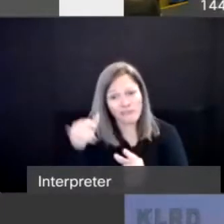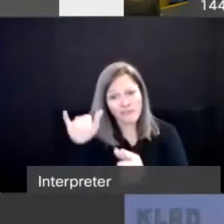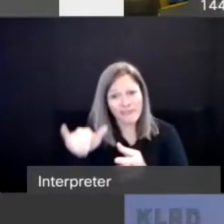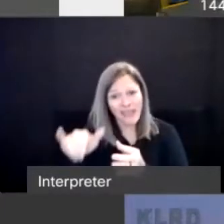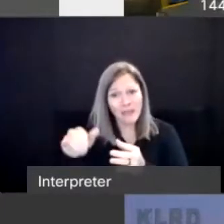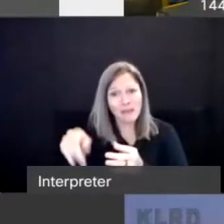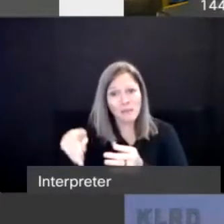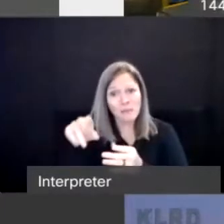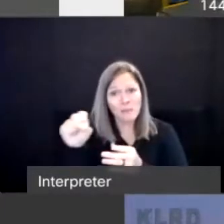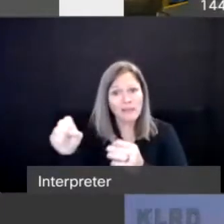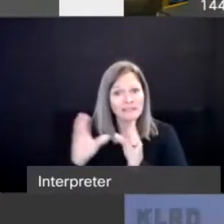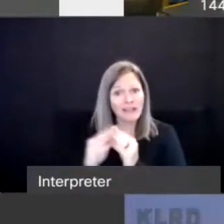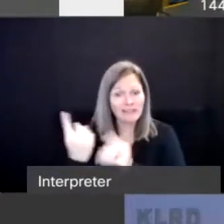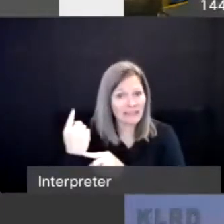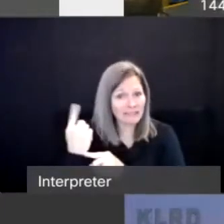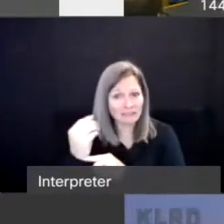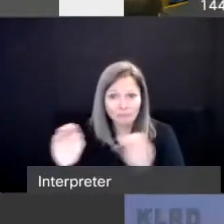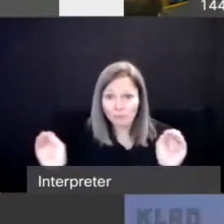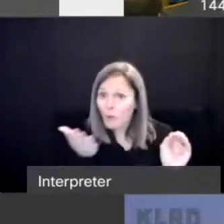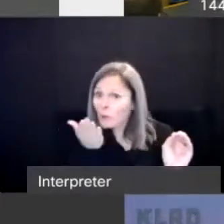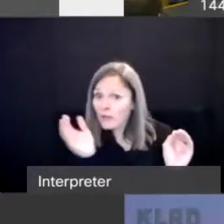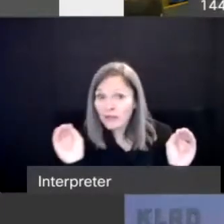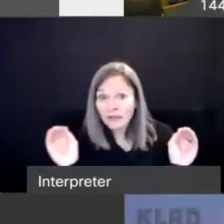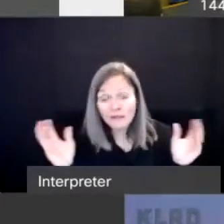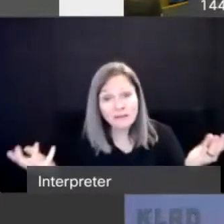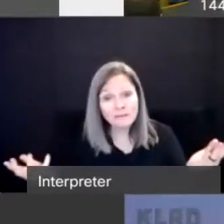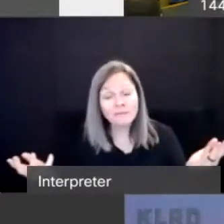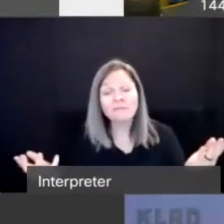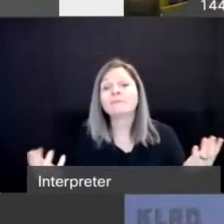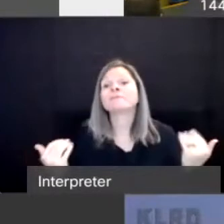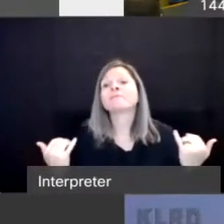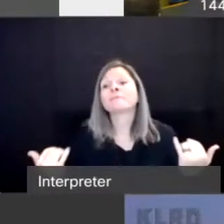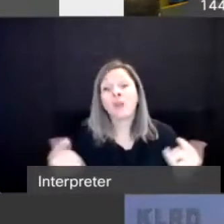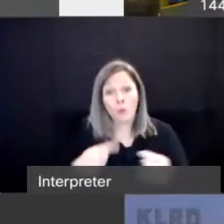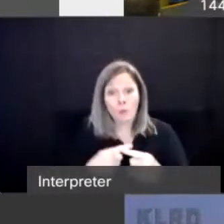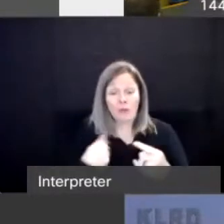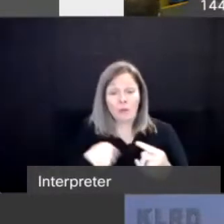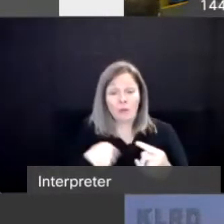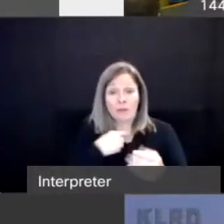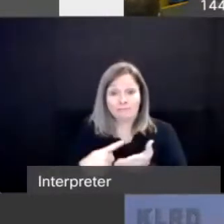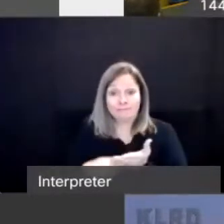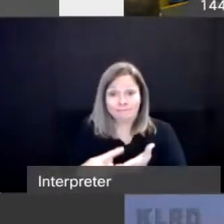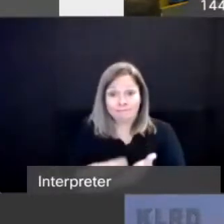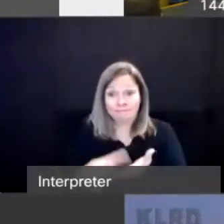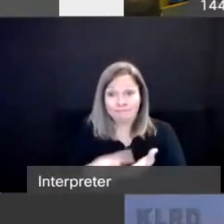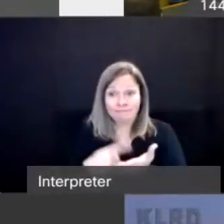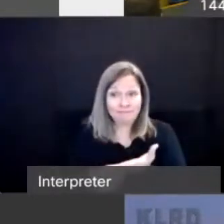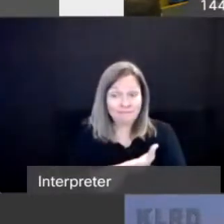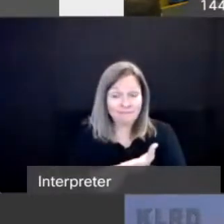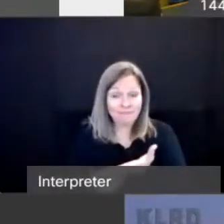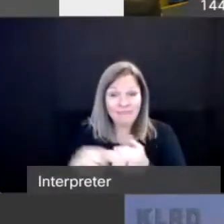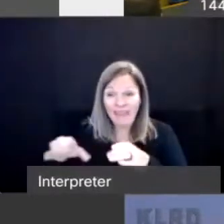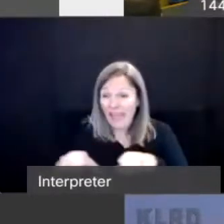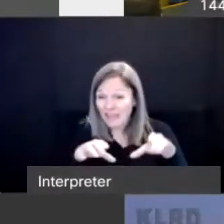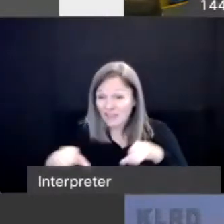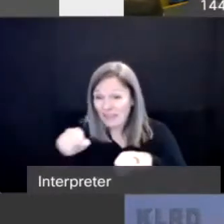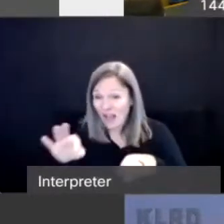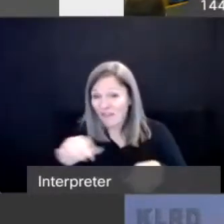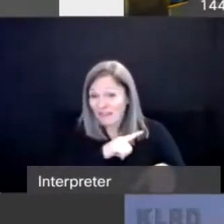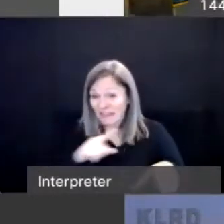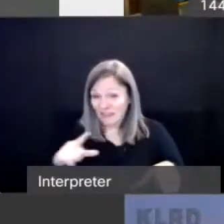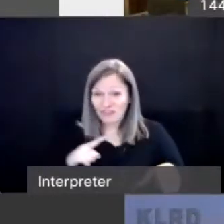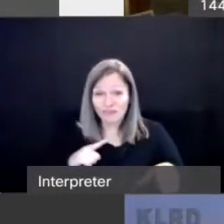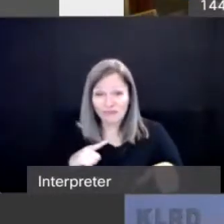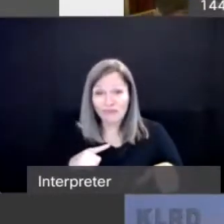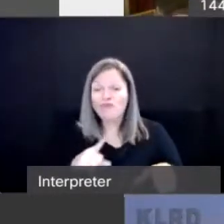year. So it is when we talk about, does the action of the legislature